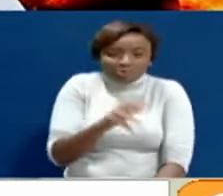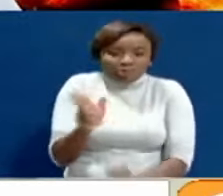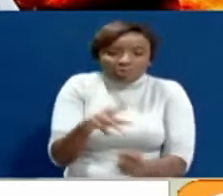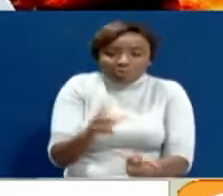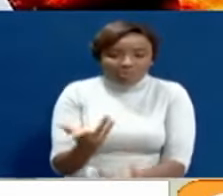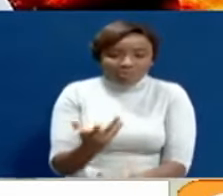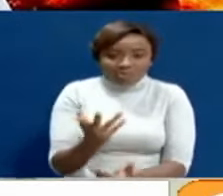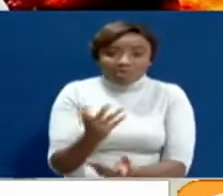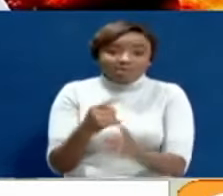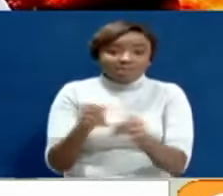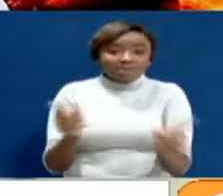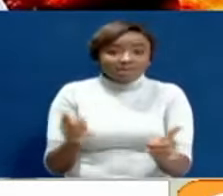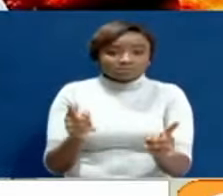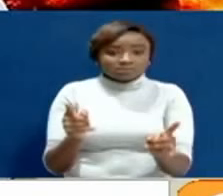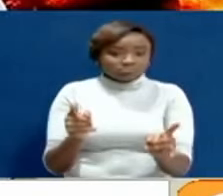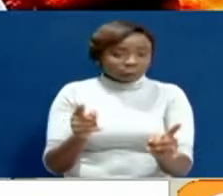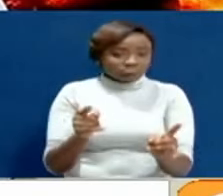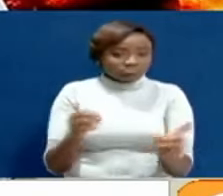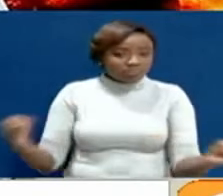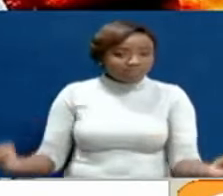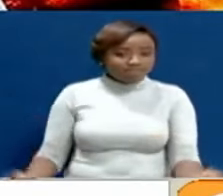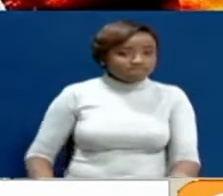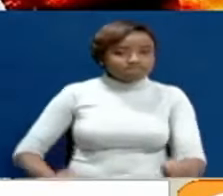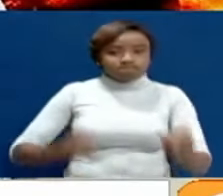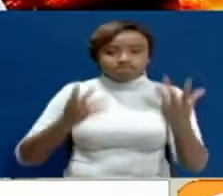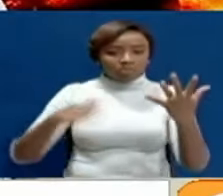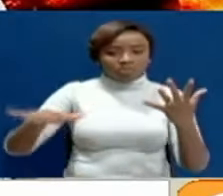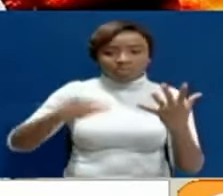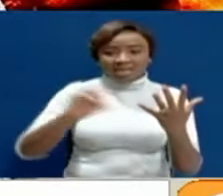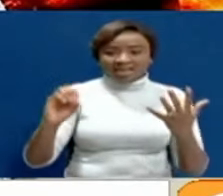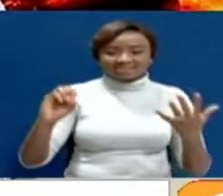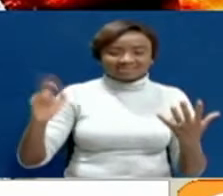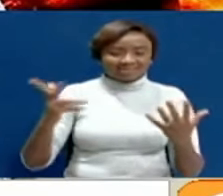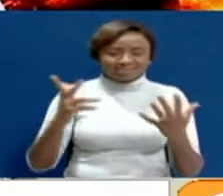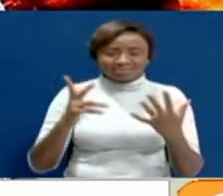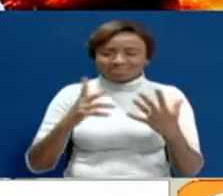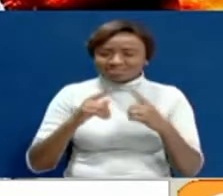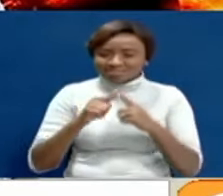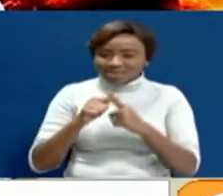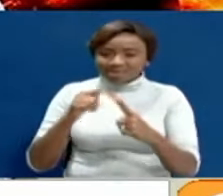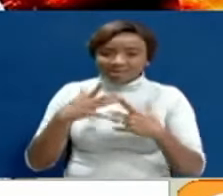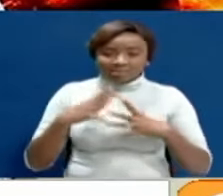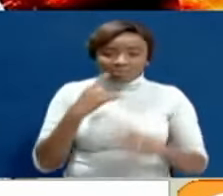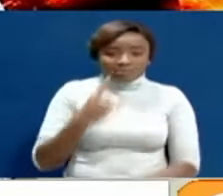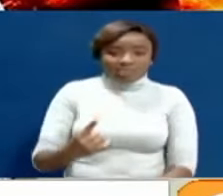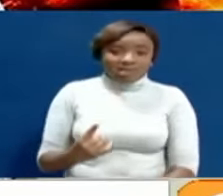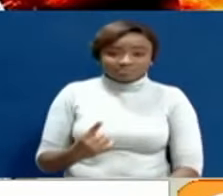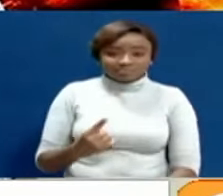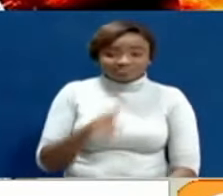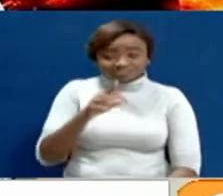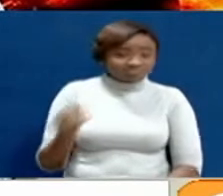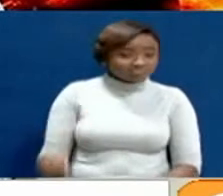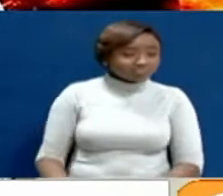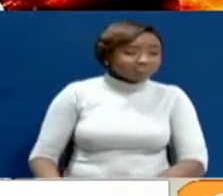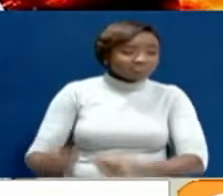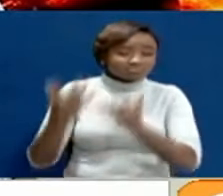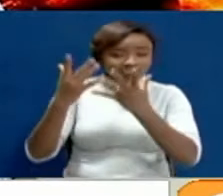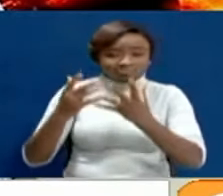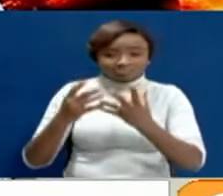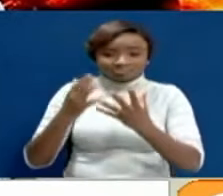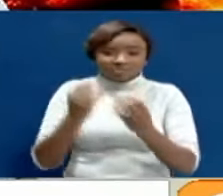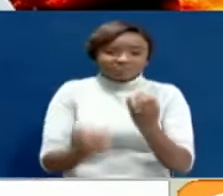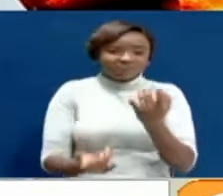However, a deadly explosion ripped through the informal settlement, killing 100 people. The blast that resulted in a